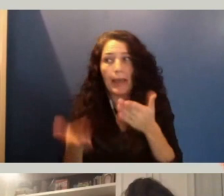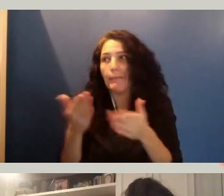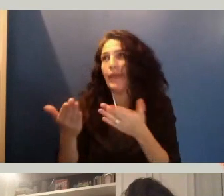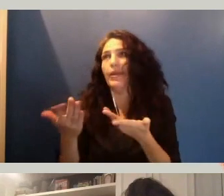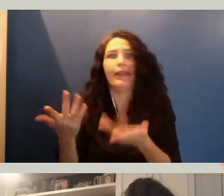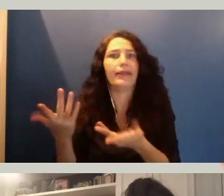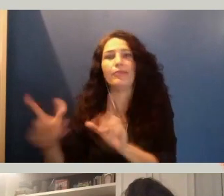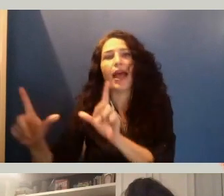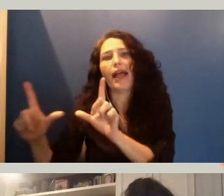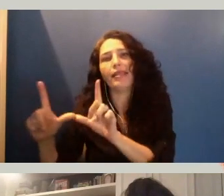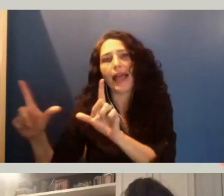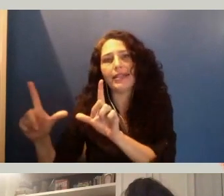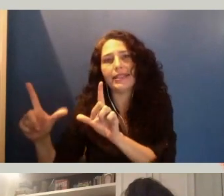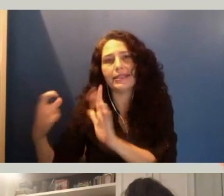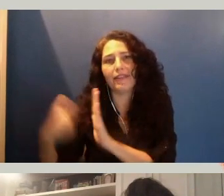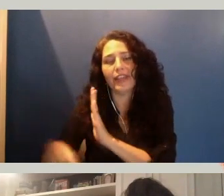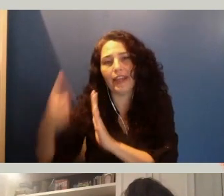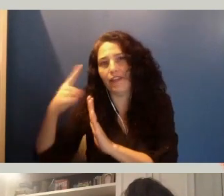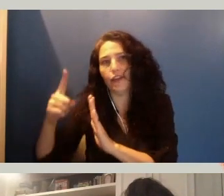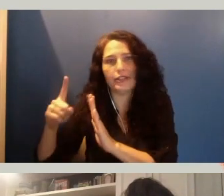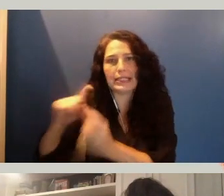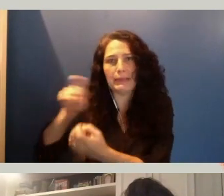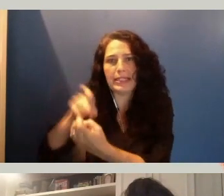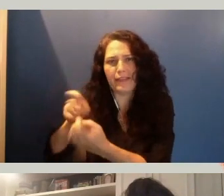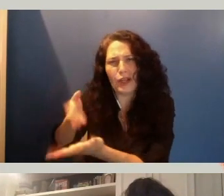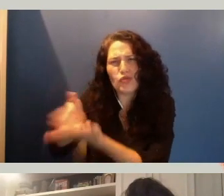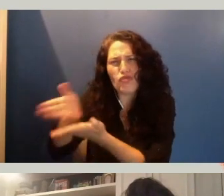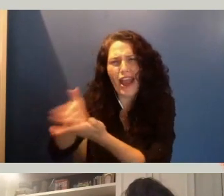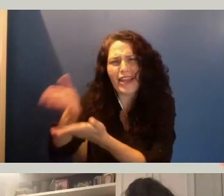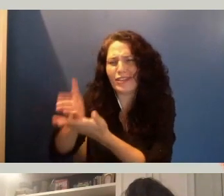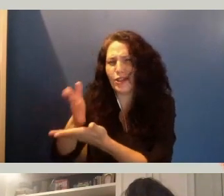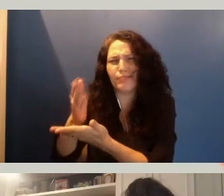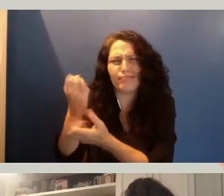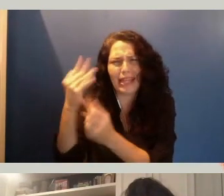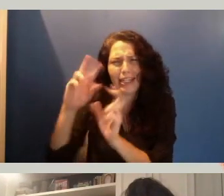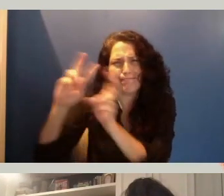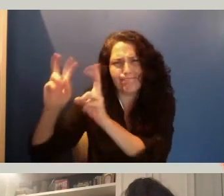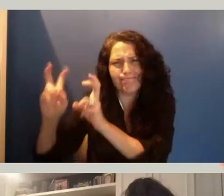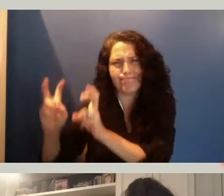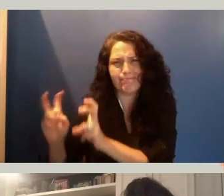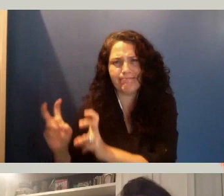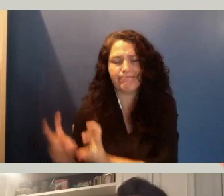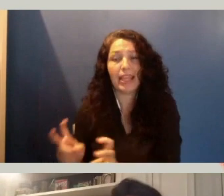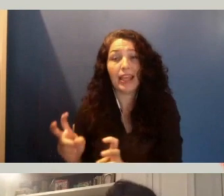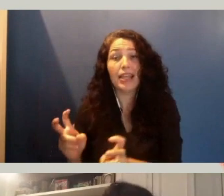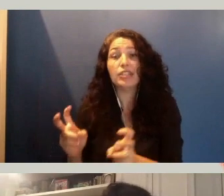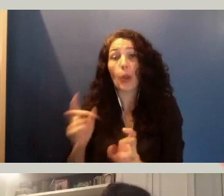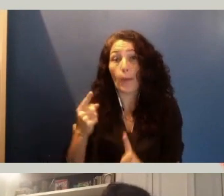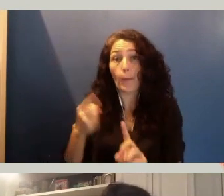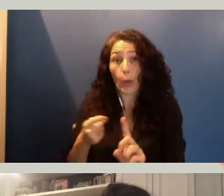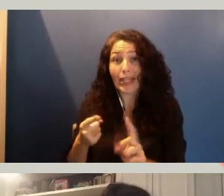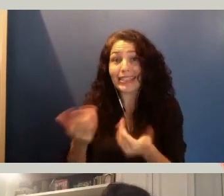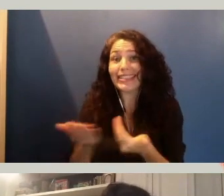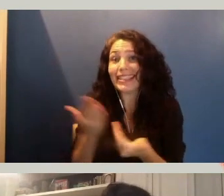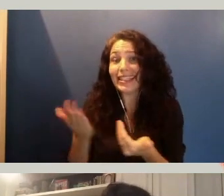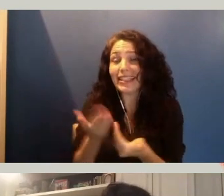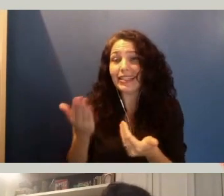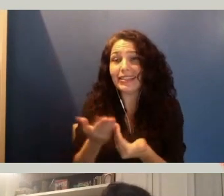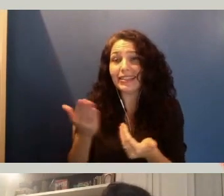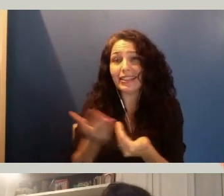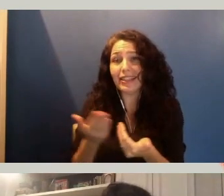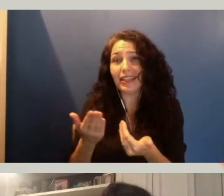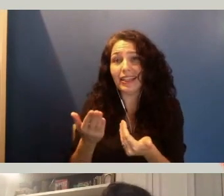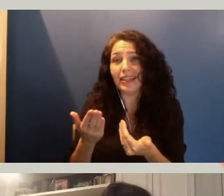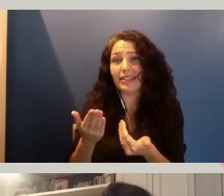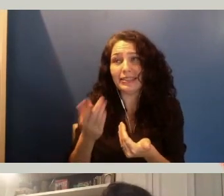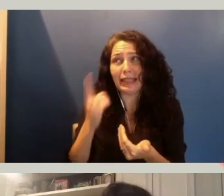some other kind of rights or something else like that. It's easy for them to have some feelings maybe about, you know, did